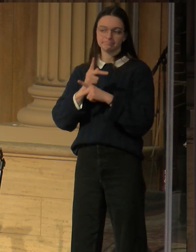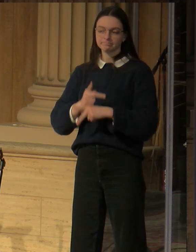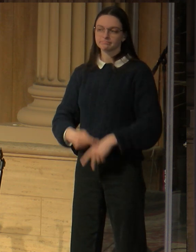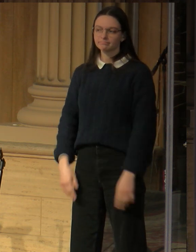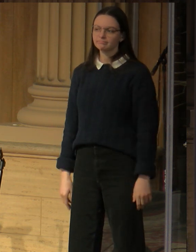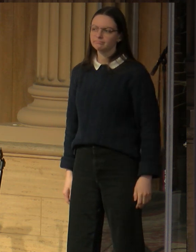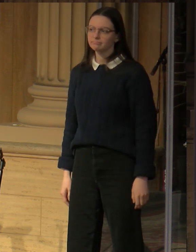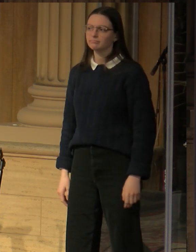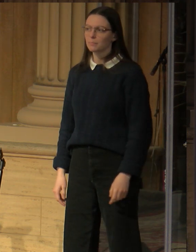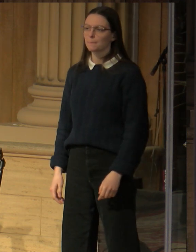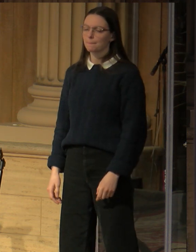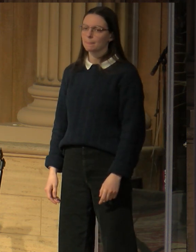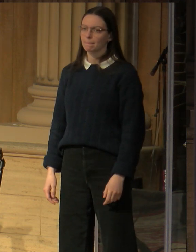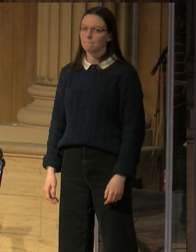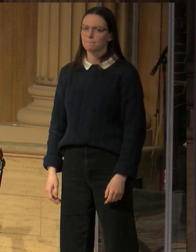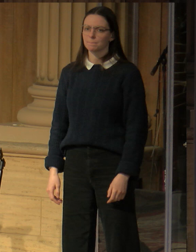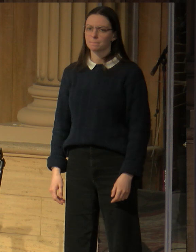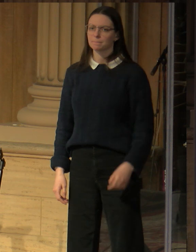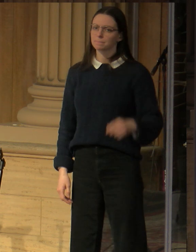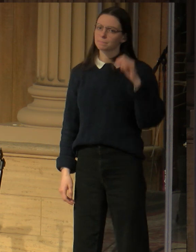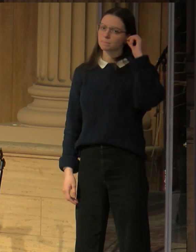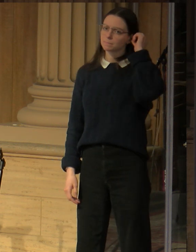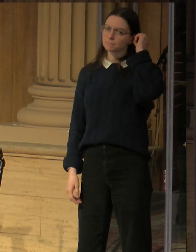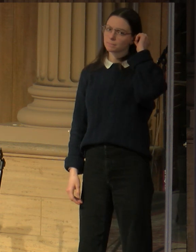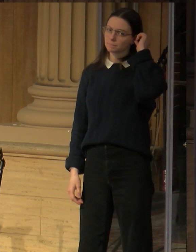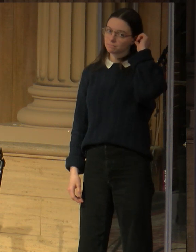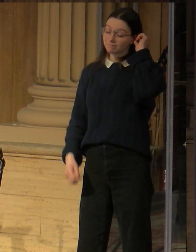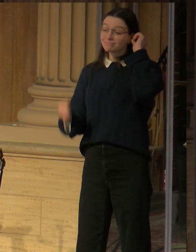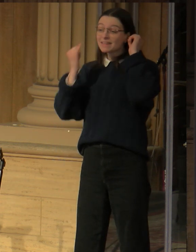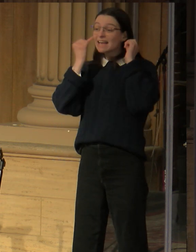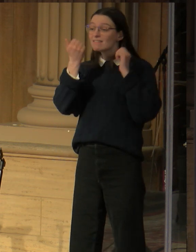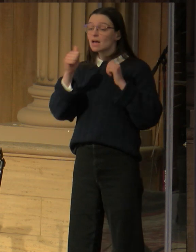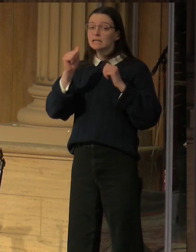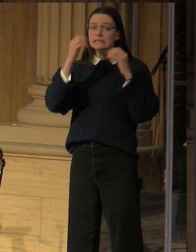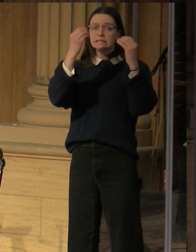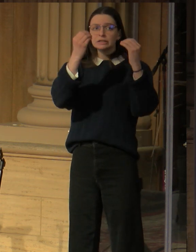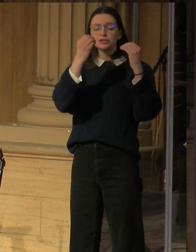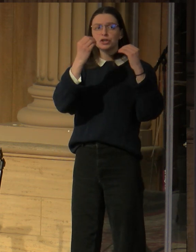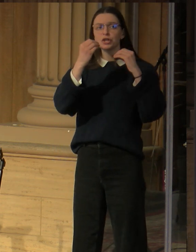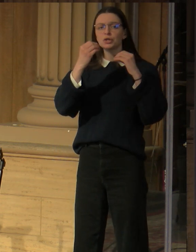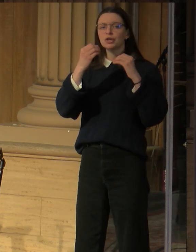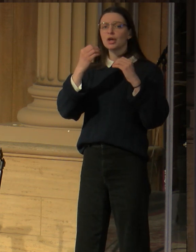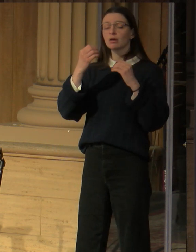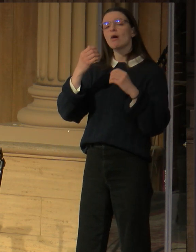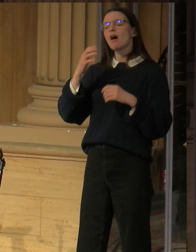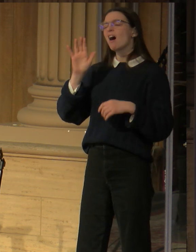Beware of any teaching that makes light of the necessity that we have a relationship with him.